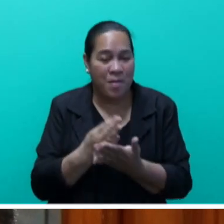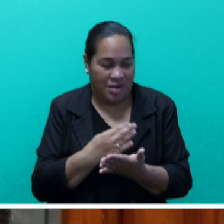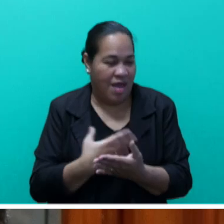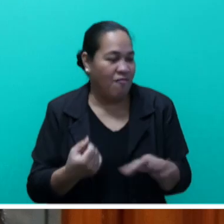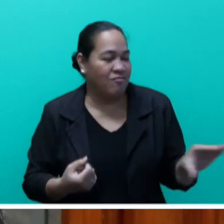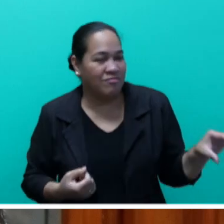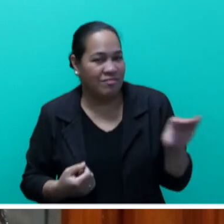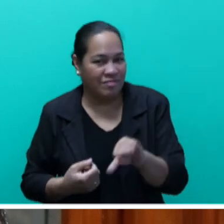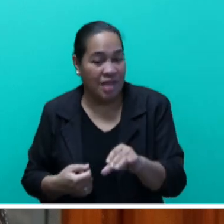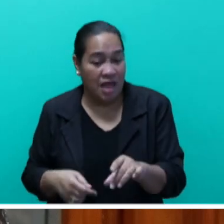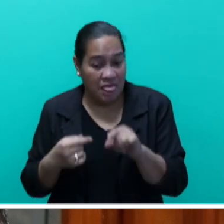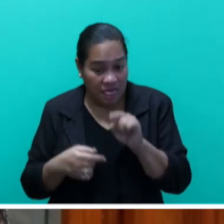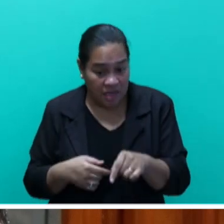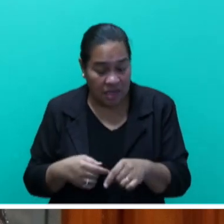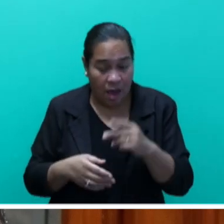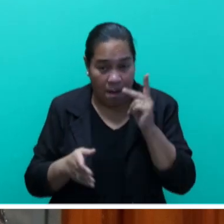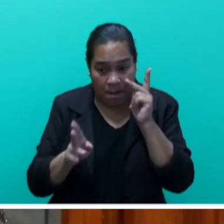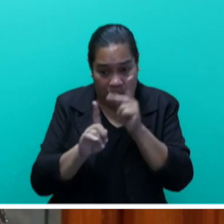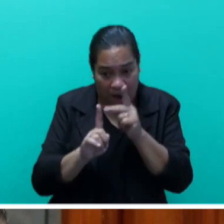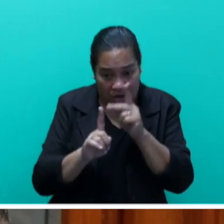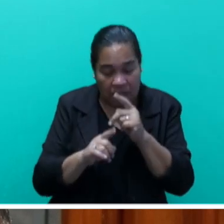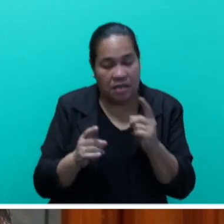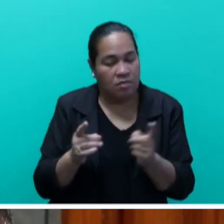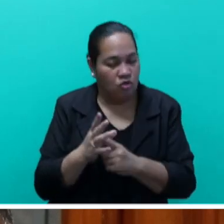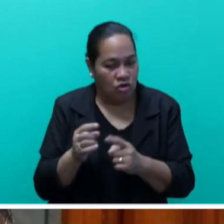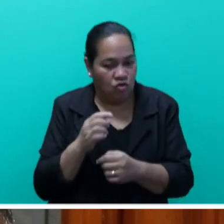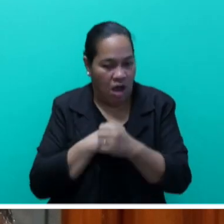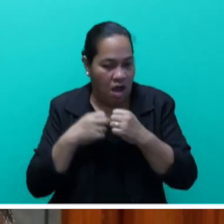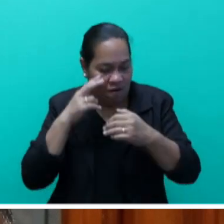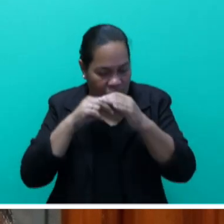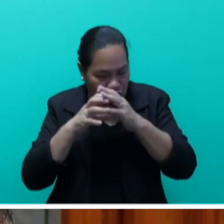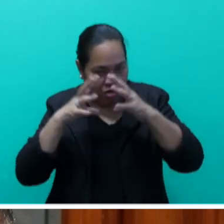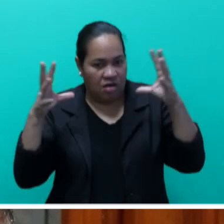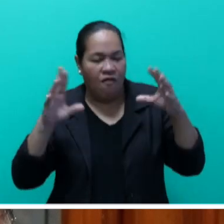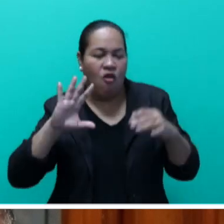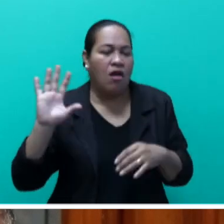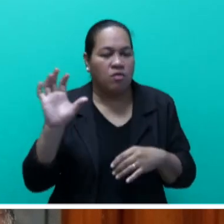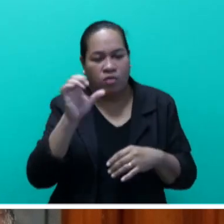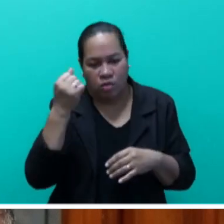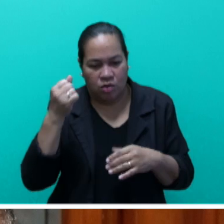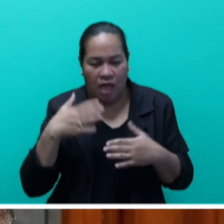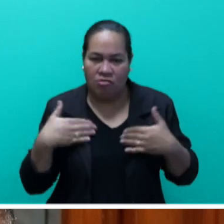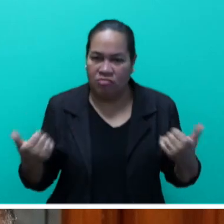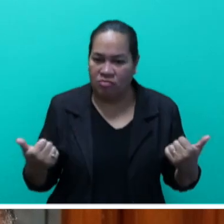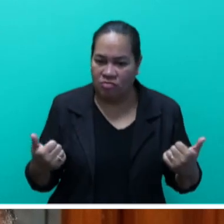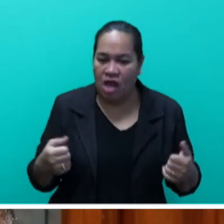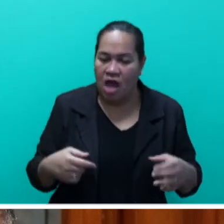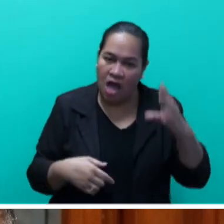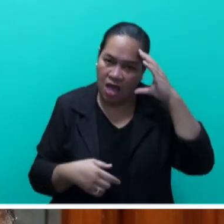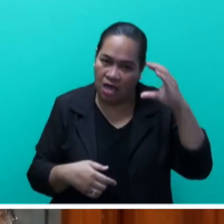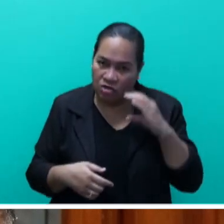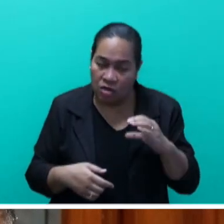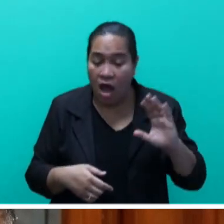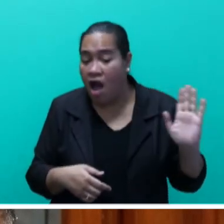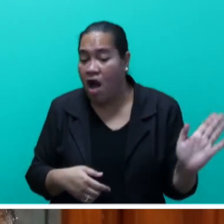sir, these priorities are integral to our vision of a prosperous and resilient nation where every citizen